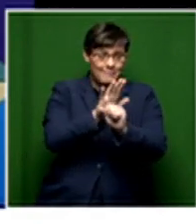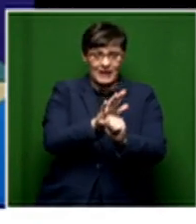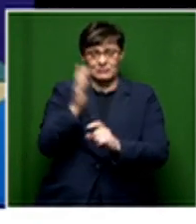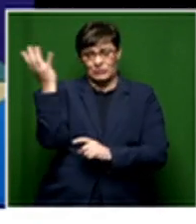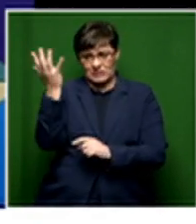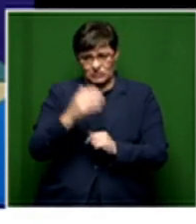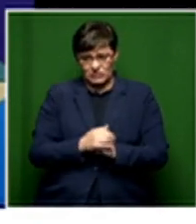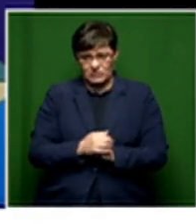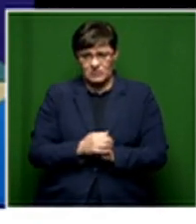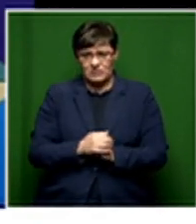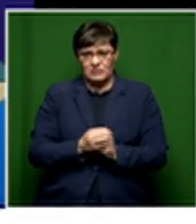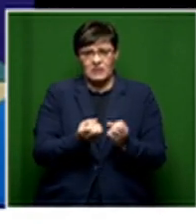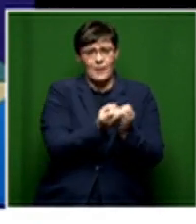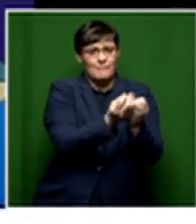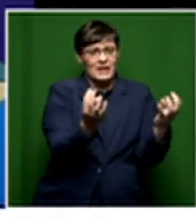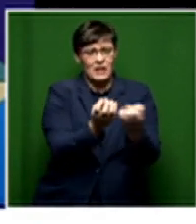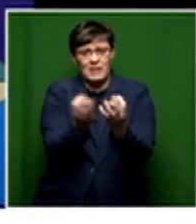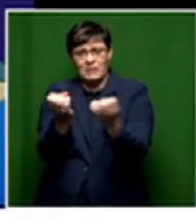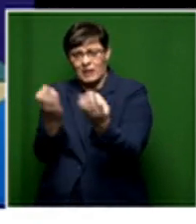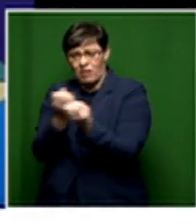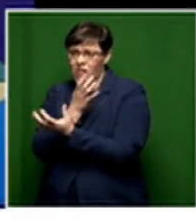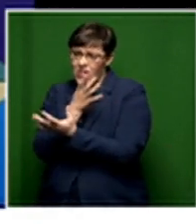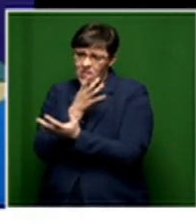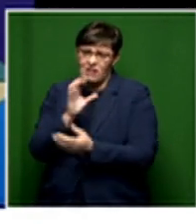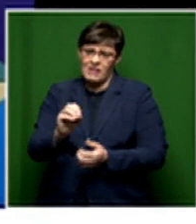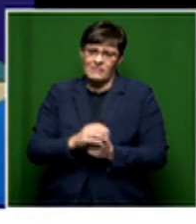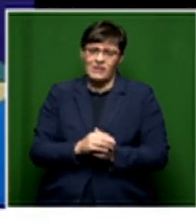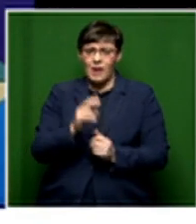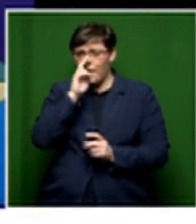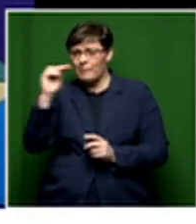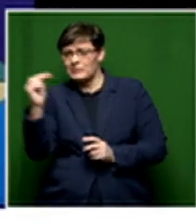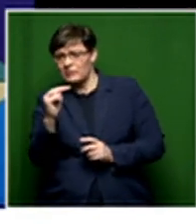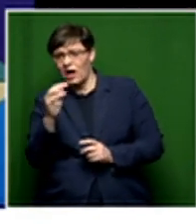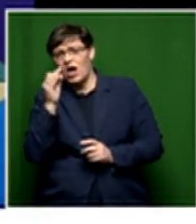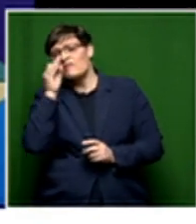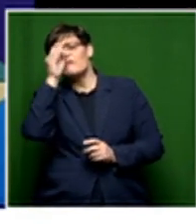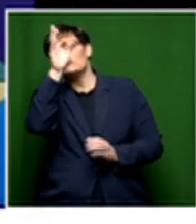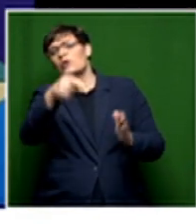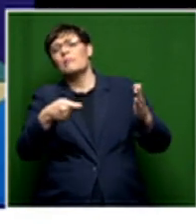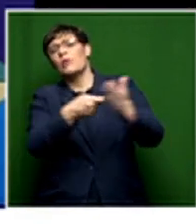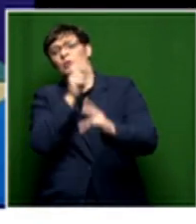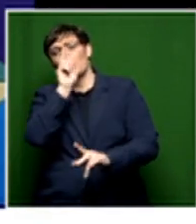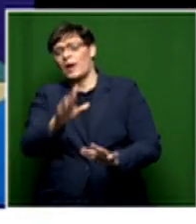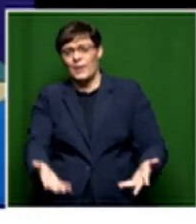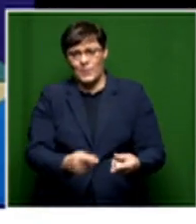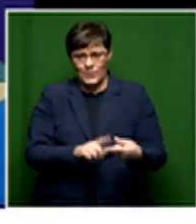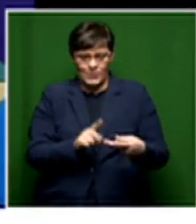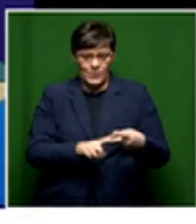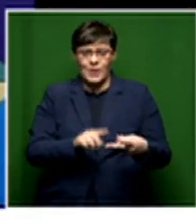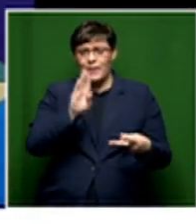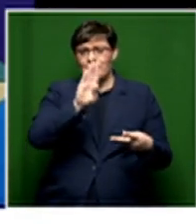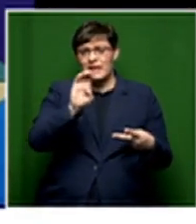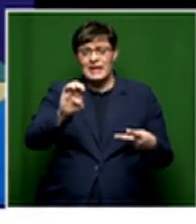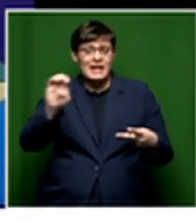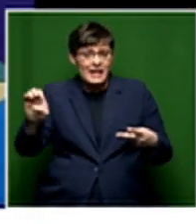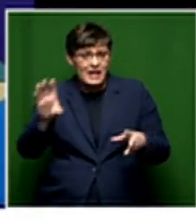There's going to be a lot of panels. So we're going to get some perspectives from, what the future of procurement is going to be, how BE plays a